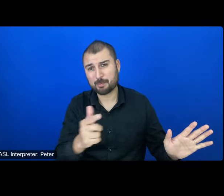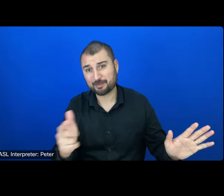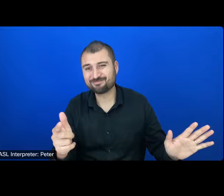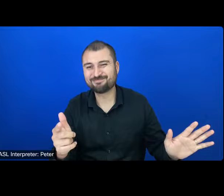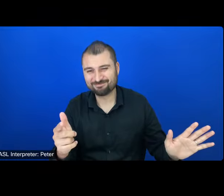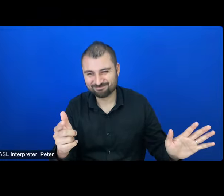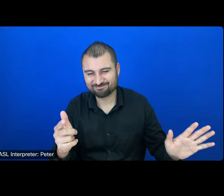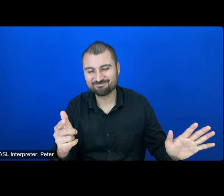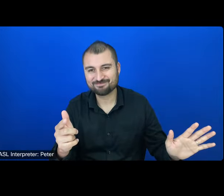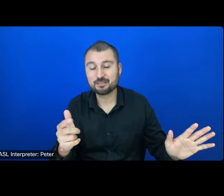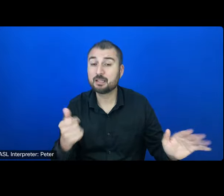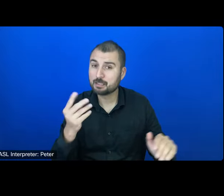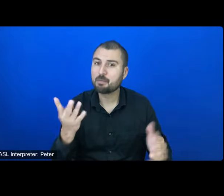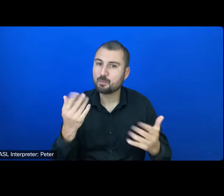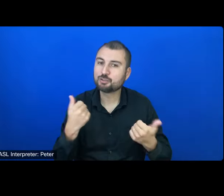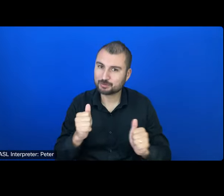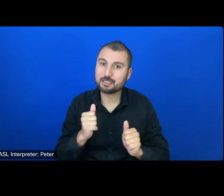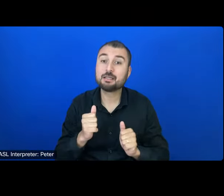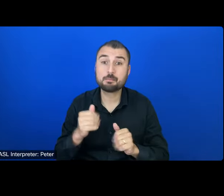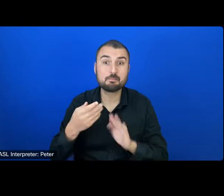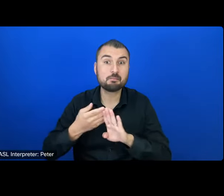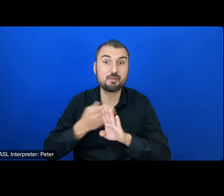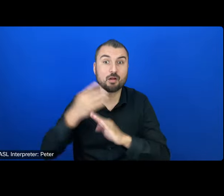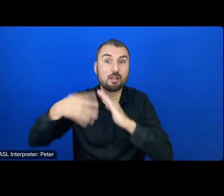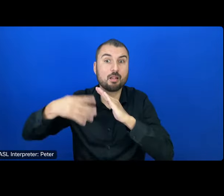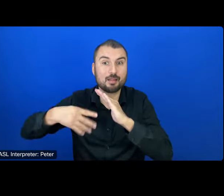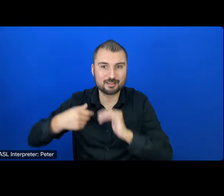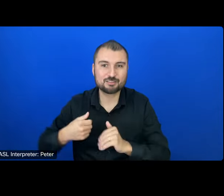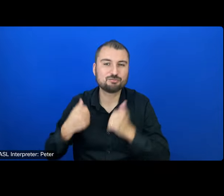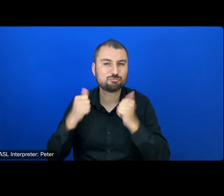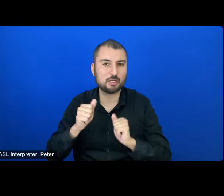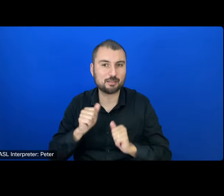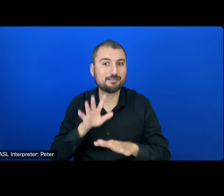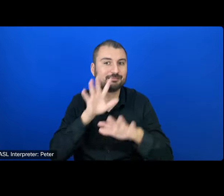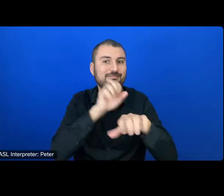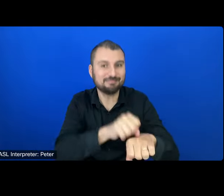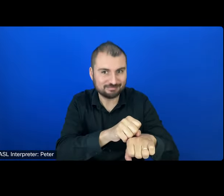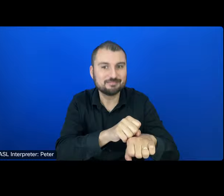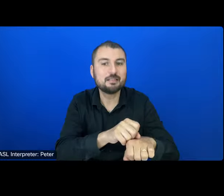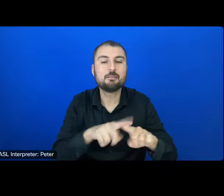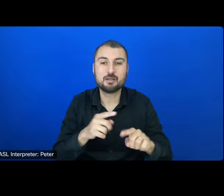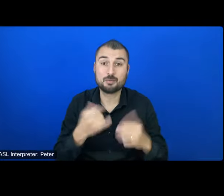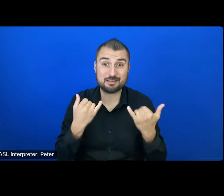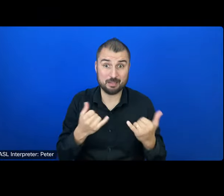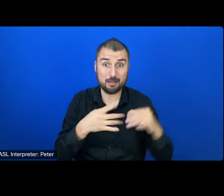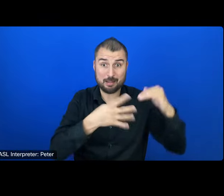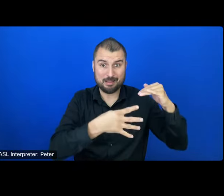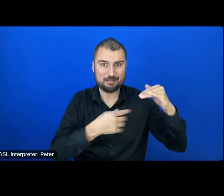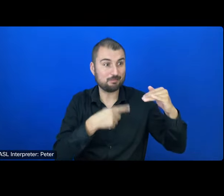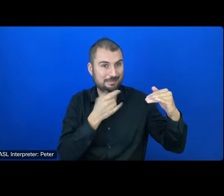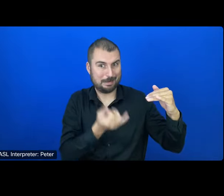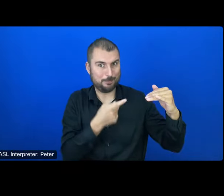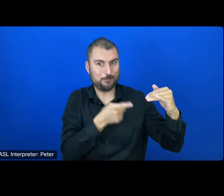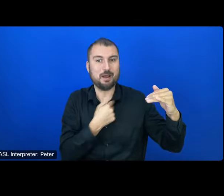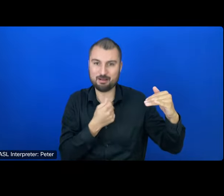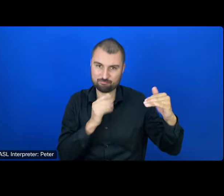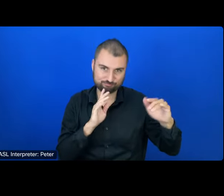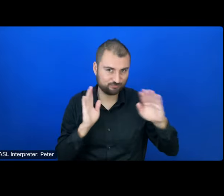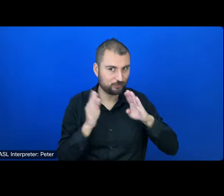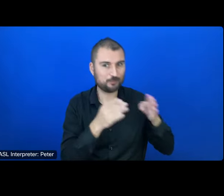Okay. Some of them I want to get ahead of them before they leak, but right now I'm going after the ones that are. Thank you.